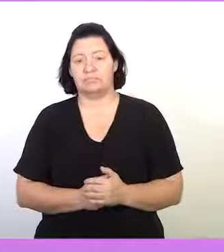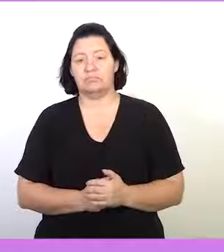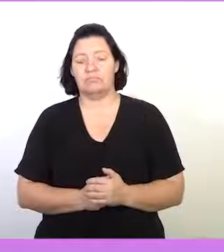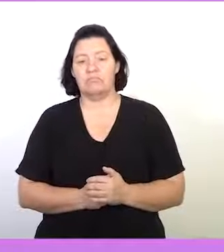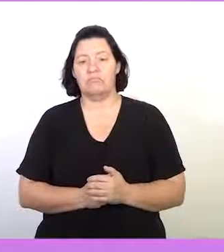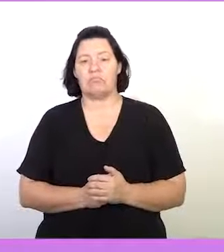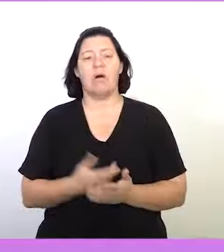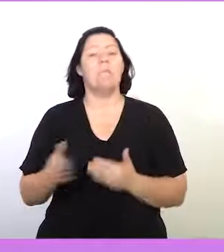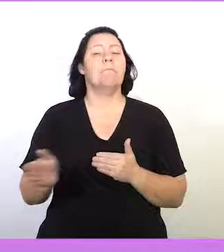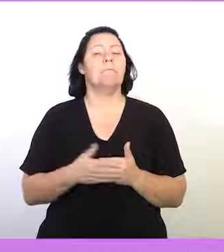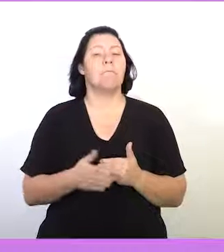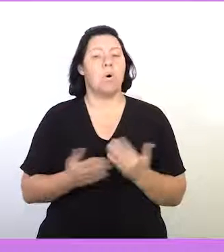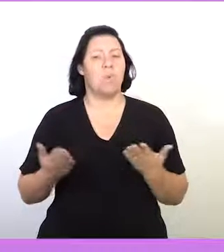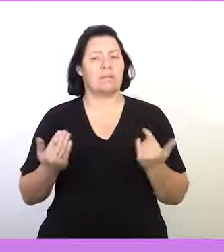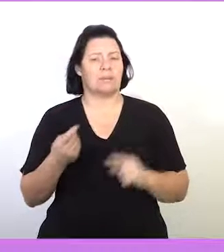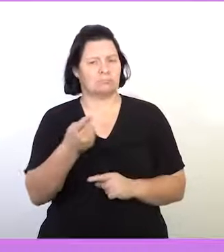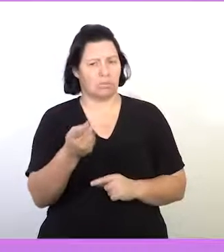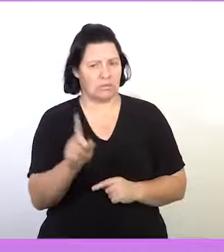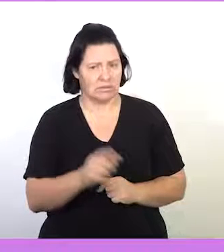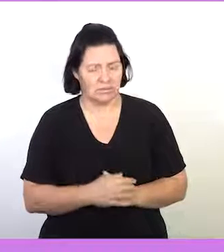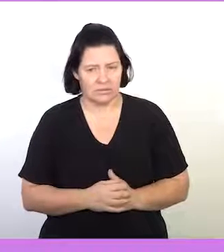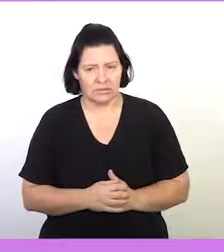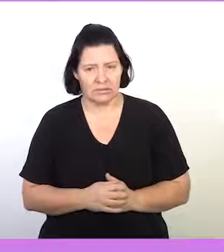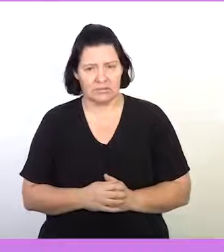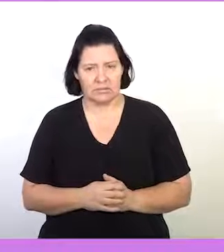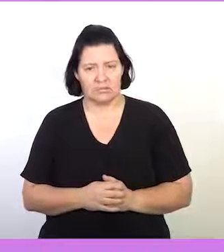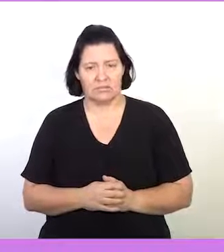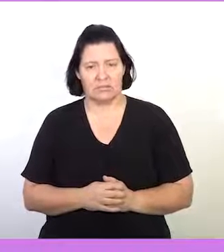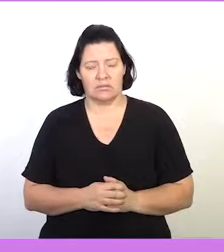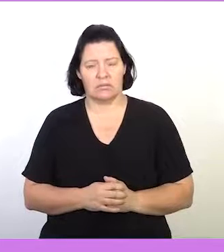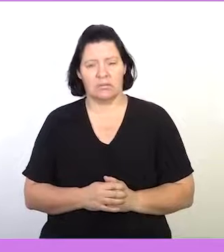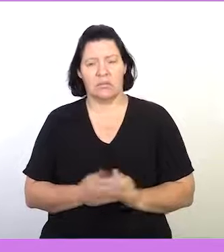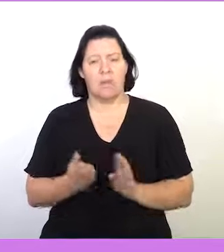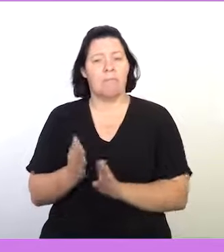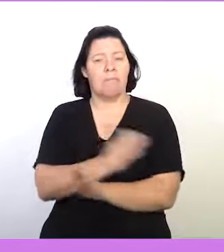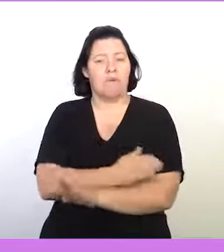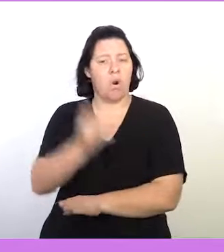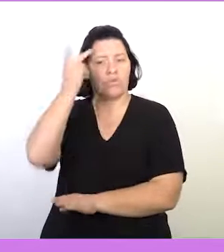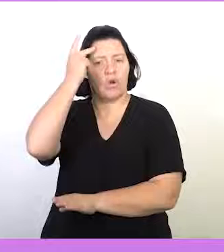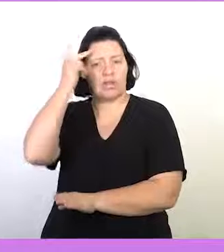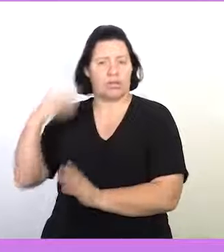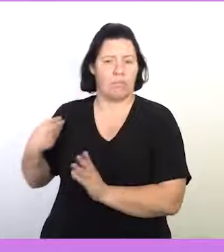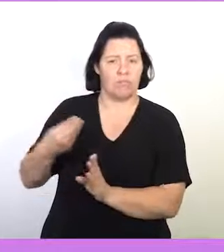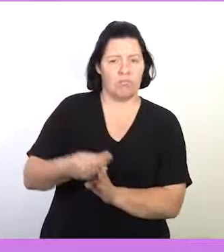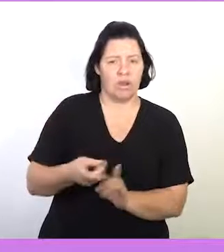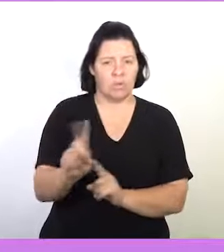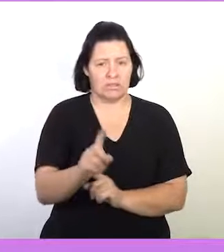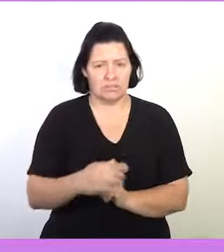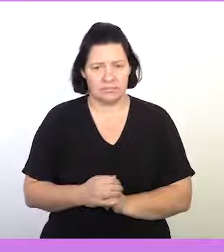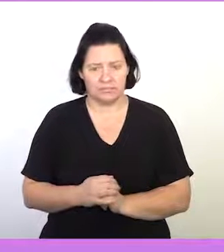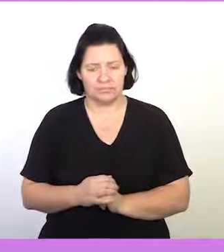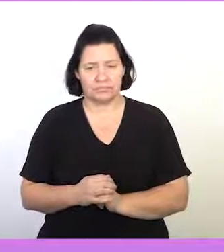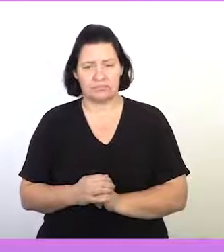see what else will be expected of you. So what are the pre-knowledge you should have at this moment in time?